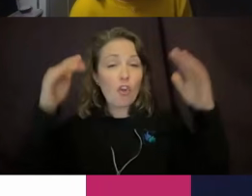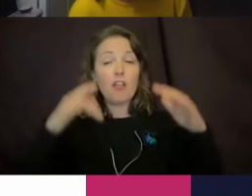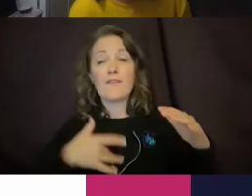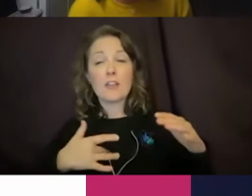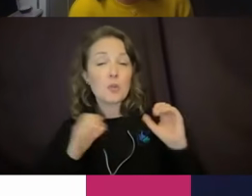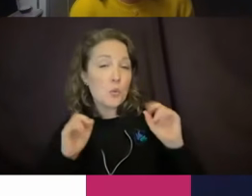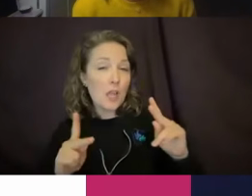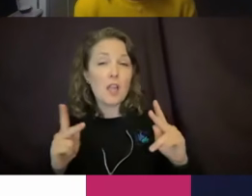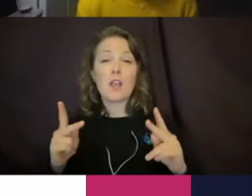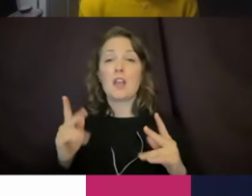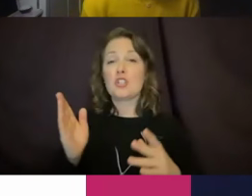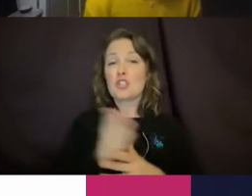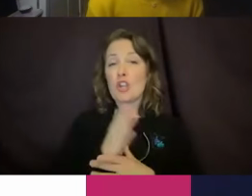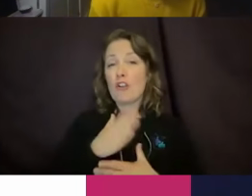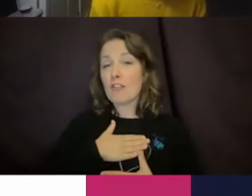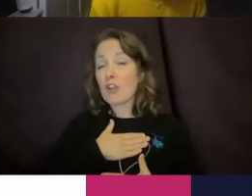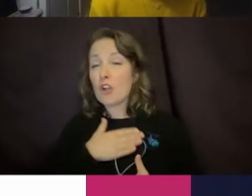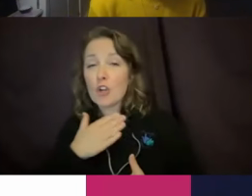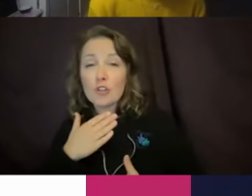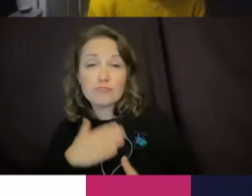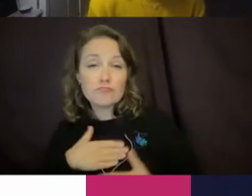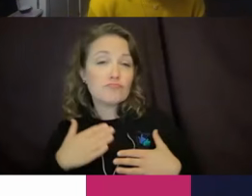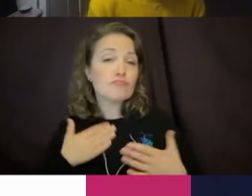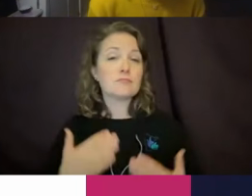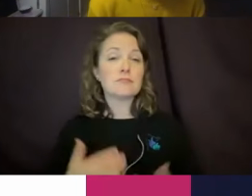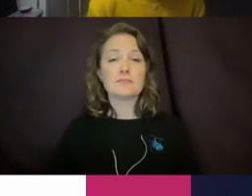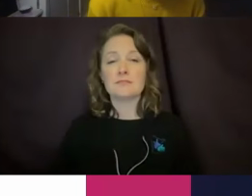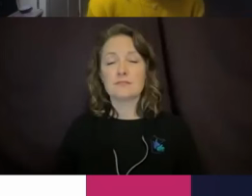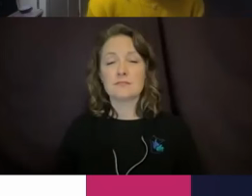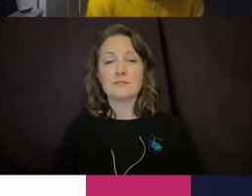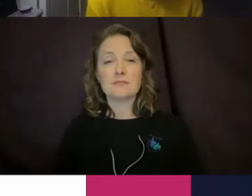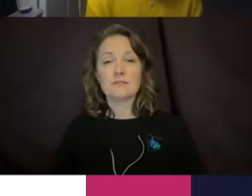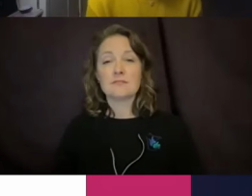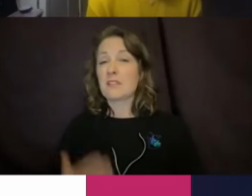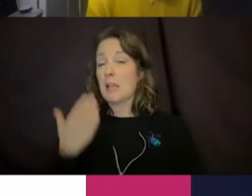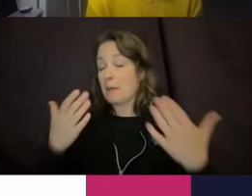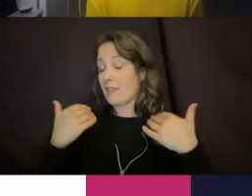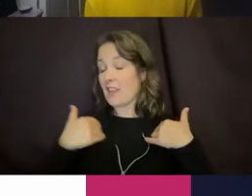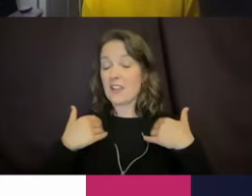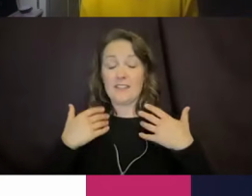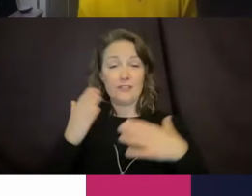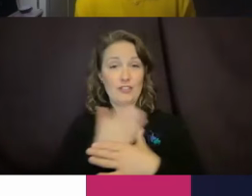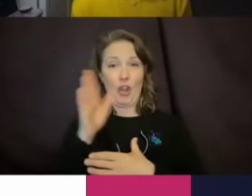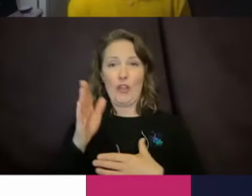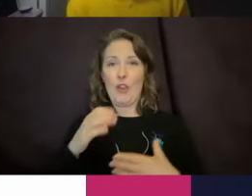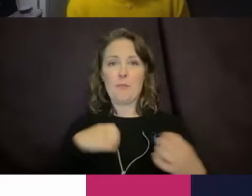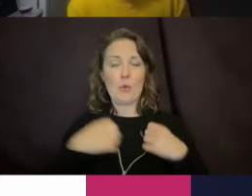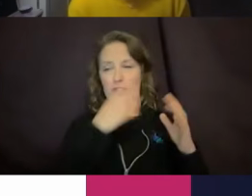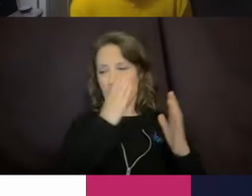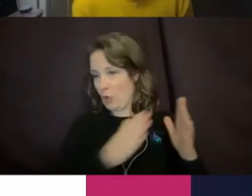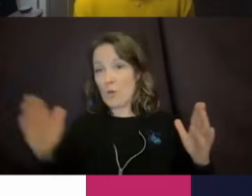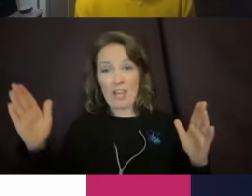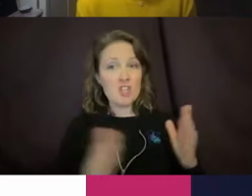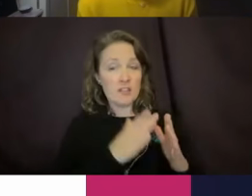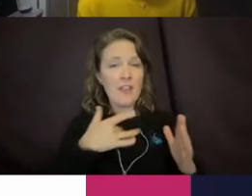share joy. They might be able to have these experiences and also share these range of emotions freely.